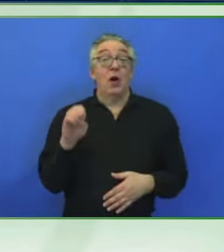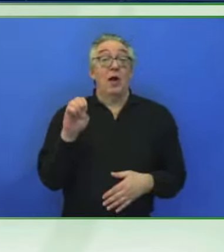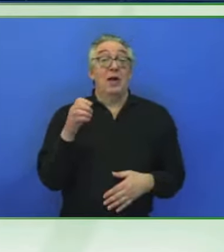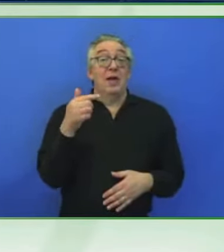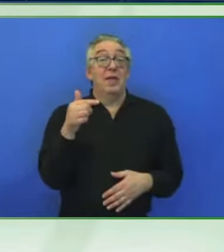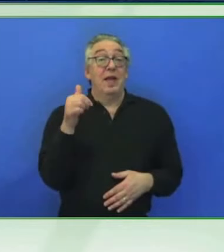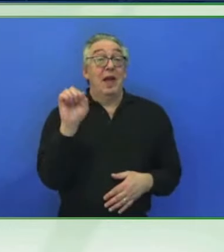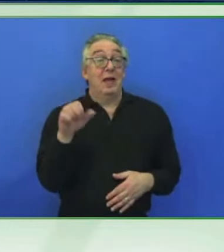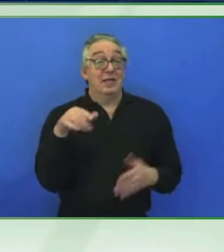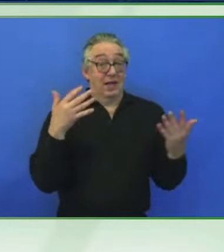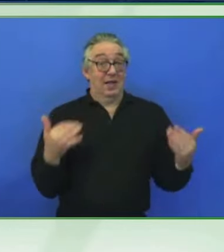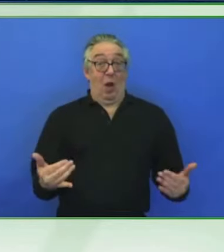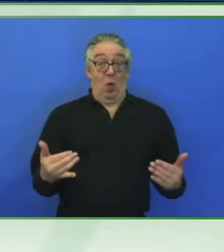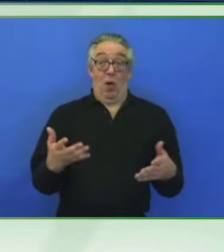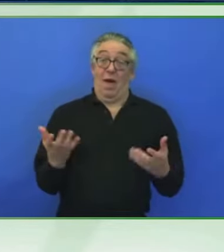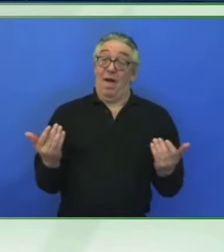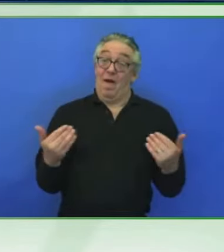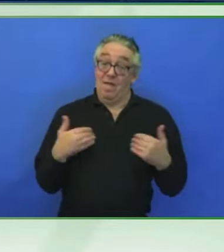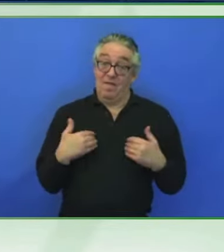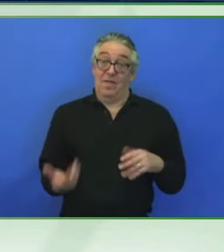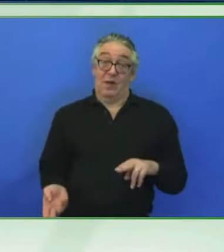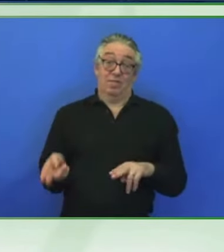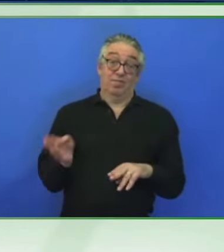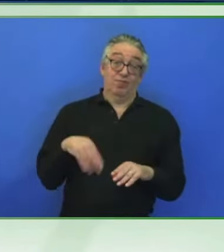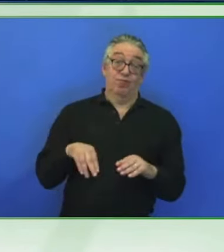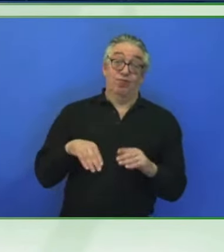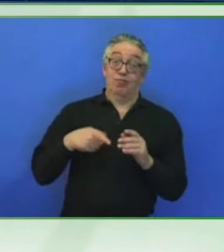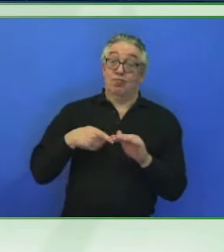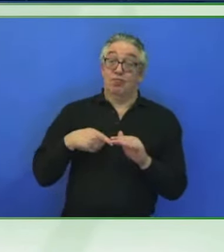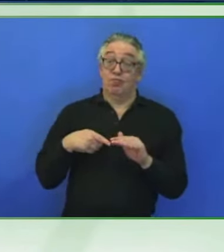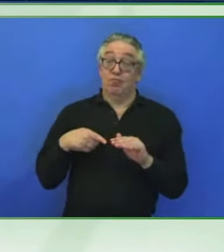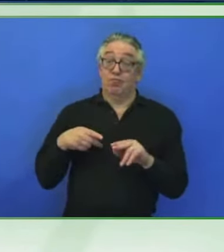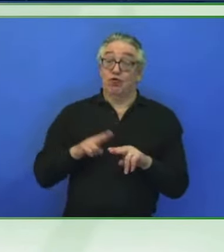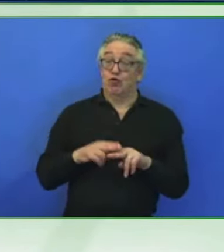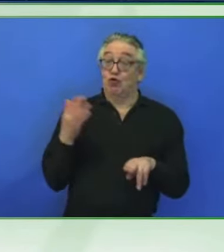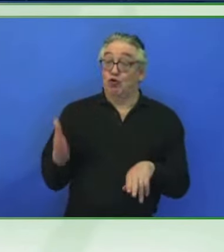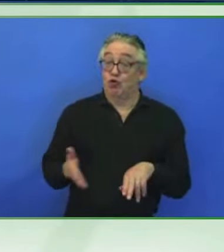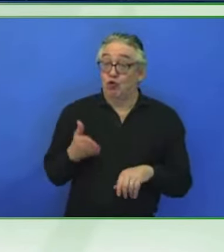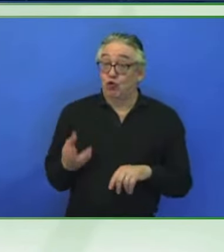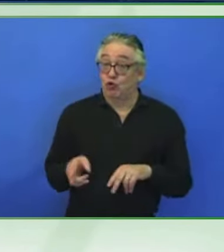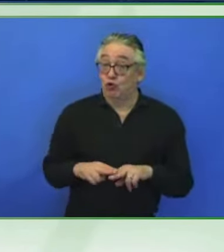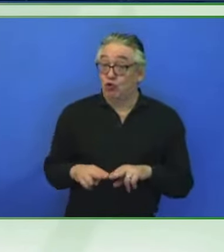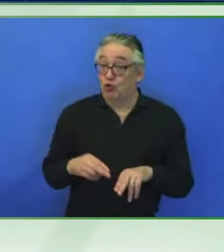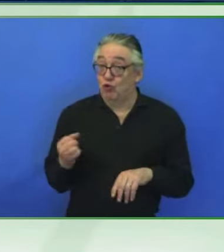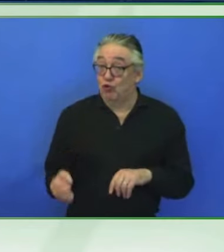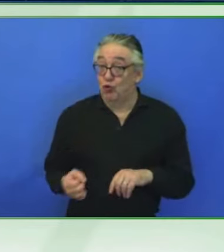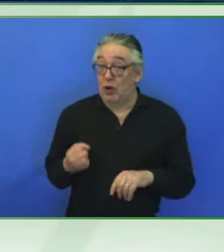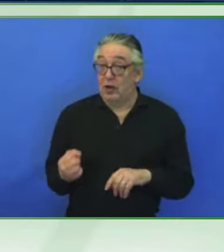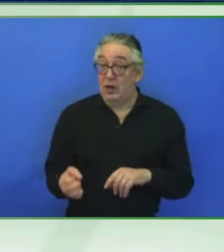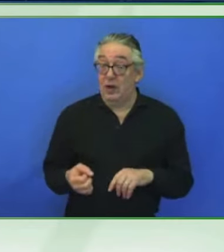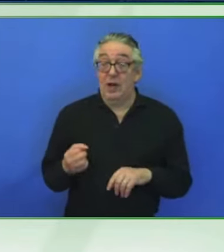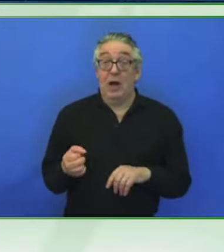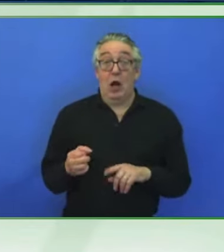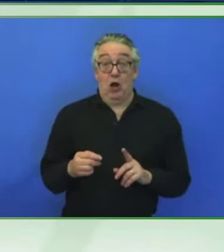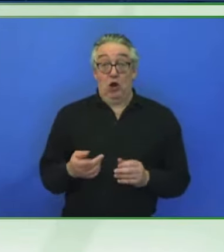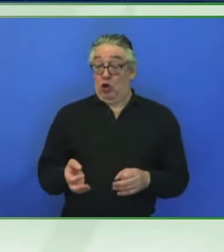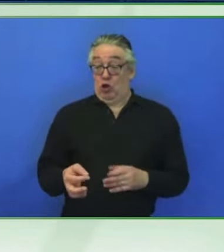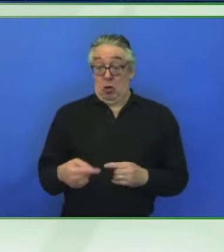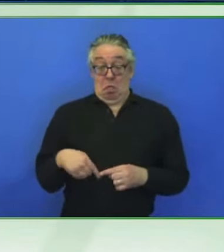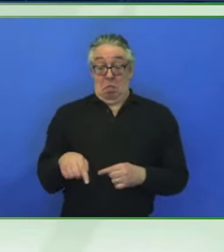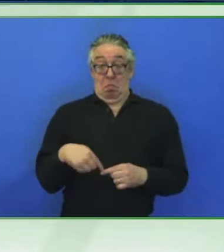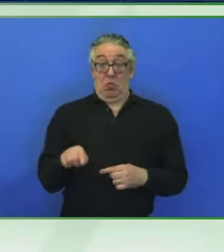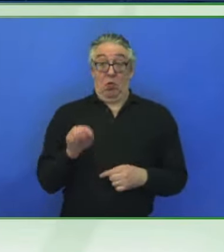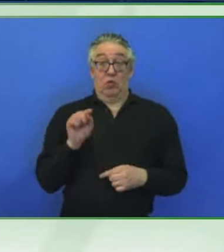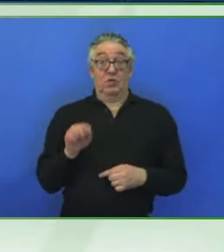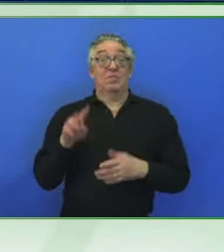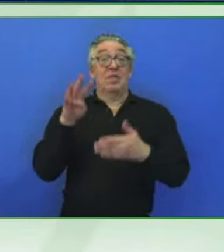will begin with the implementation in the railway network of Valencia in Spain. The last